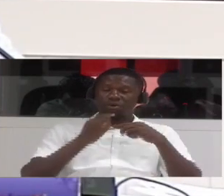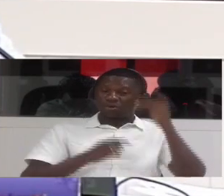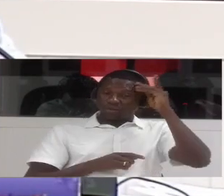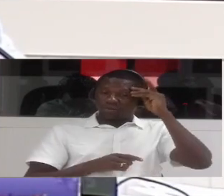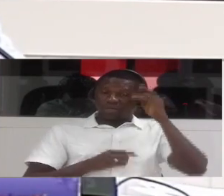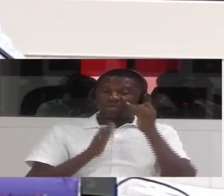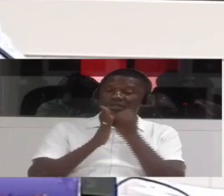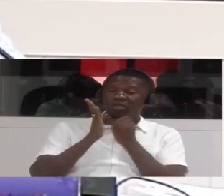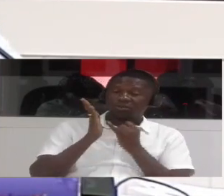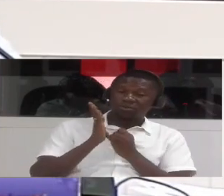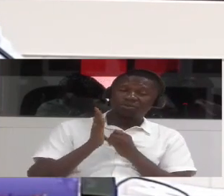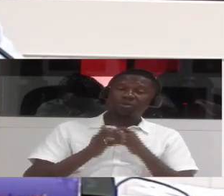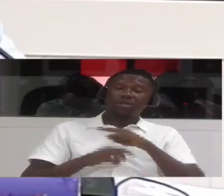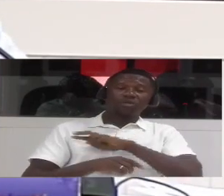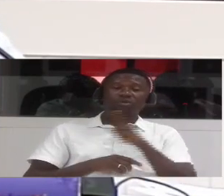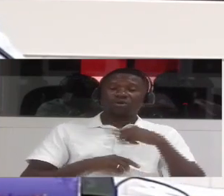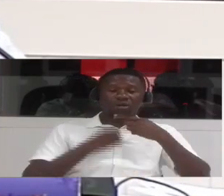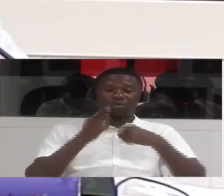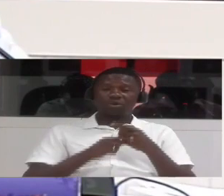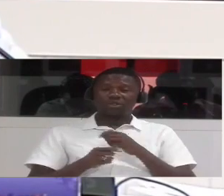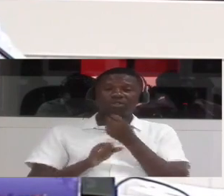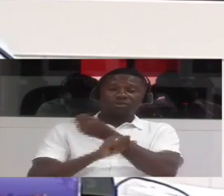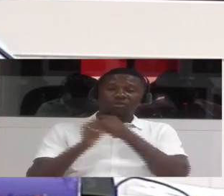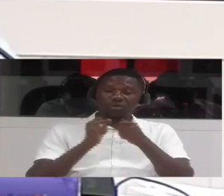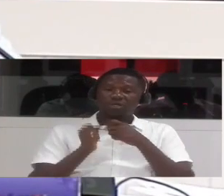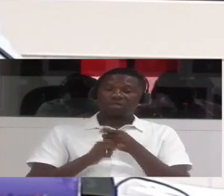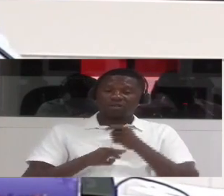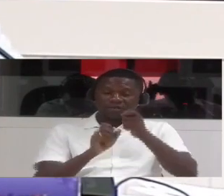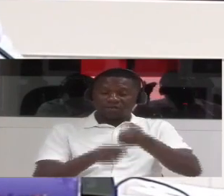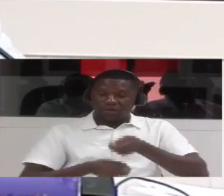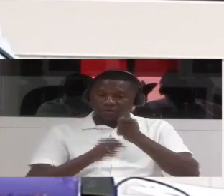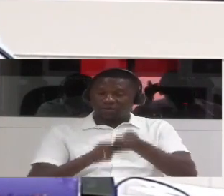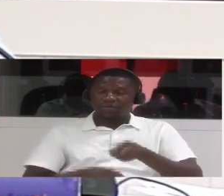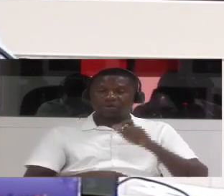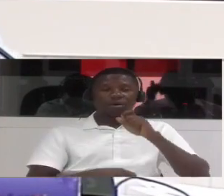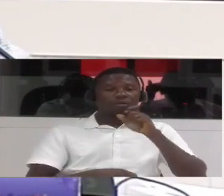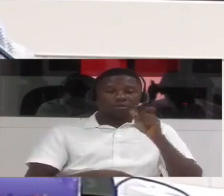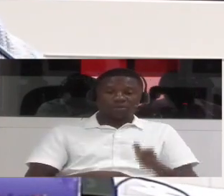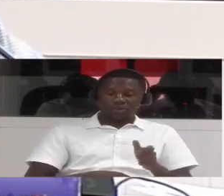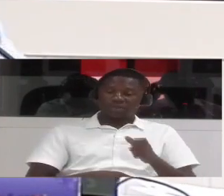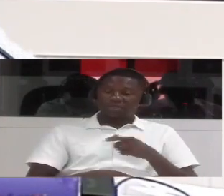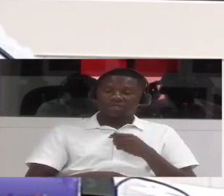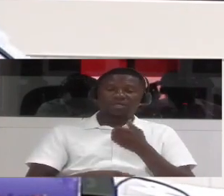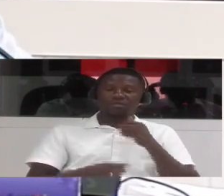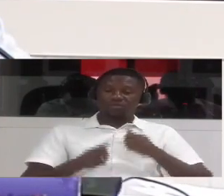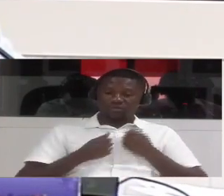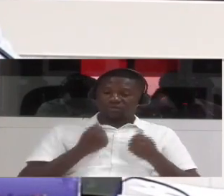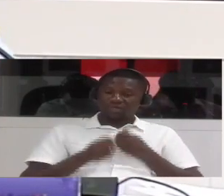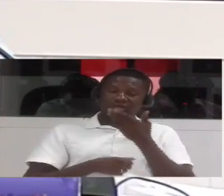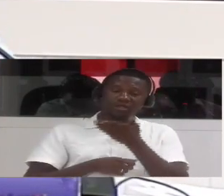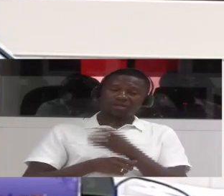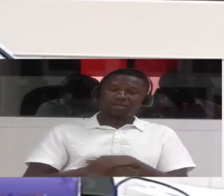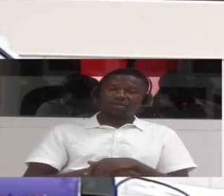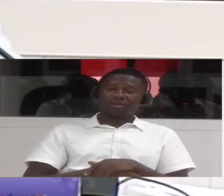issues and not about the situation that the farmers were facing. So this particular reporter wrote a story about